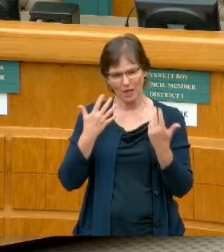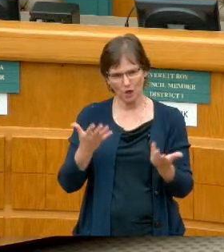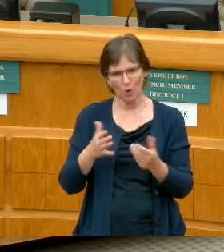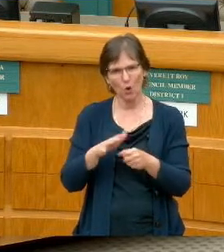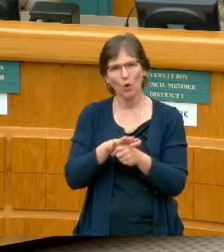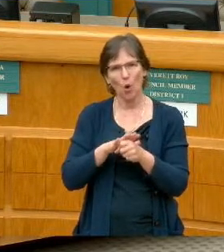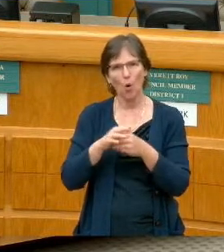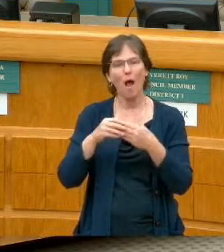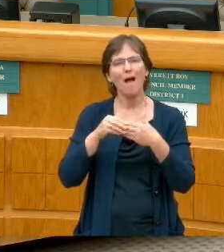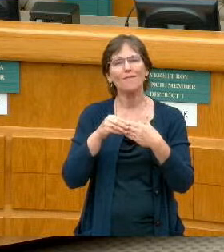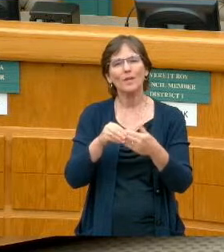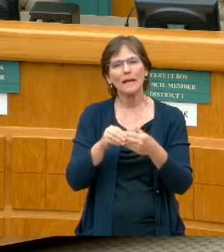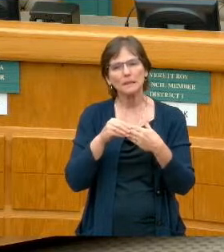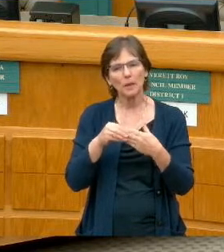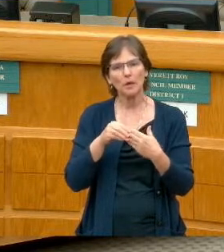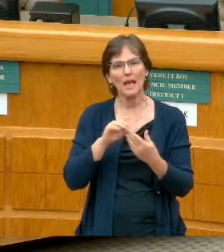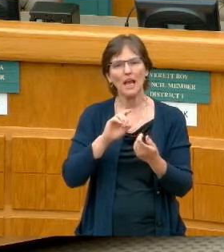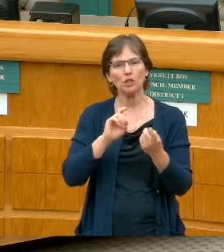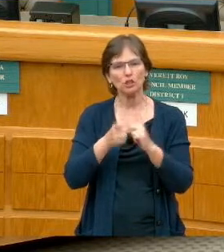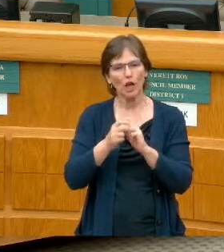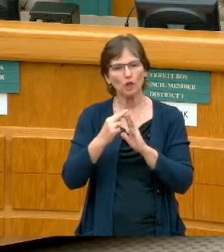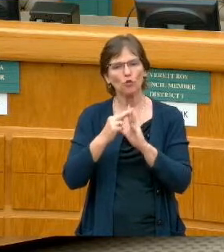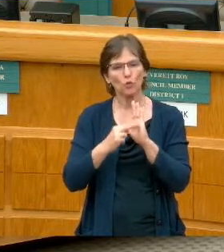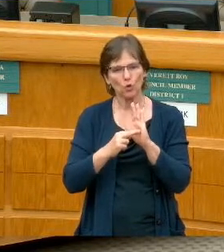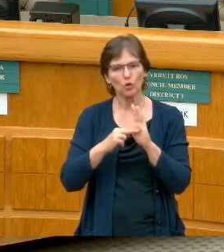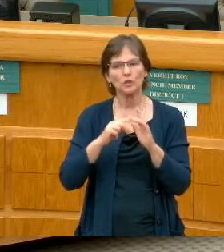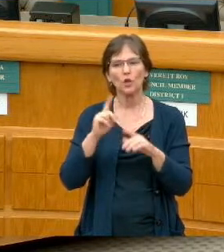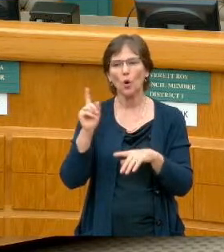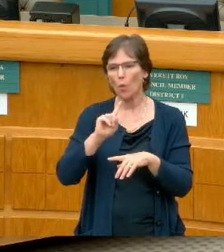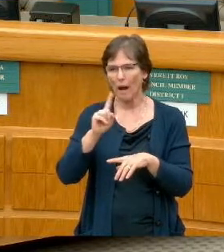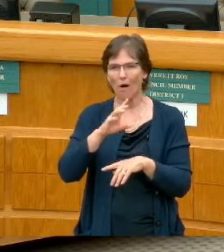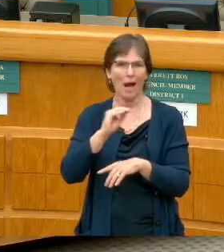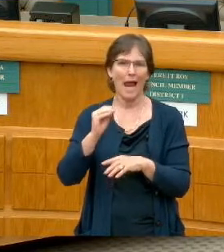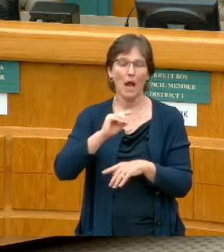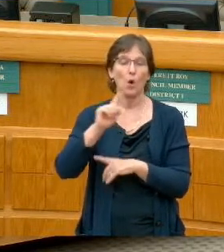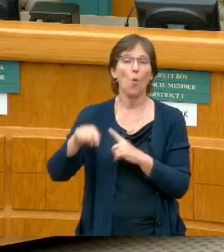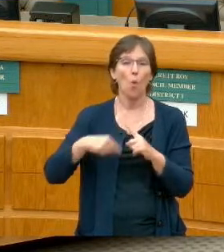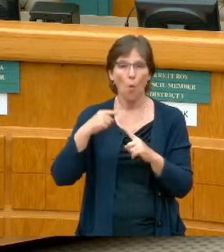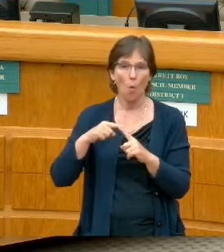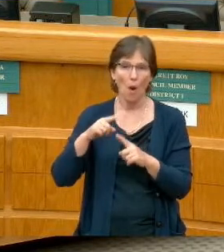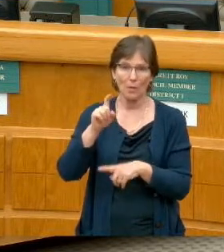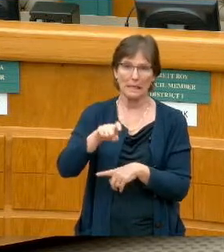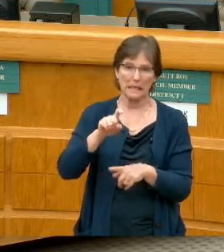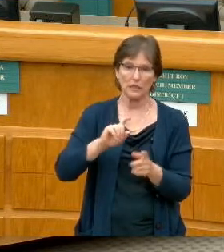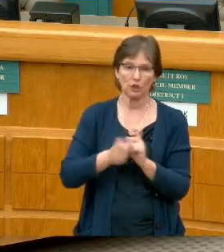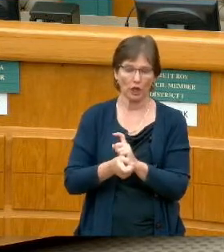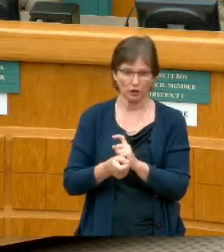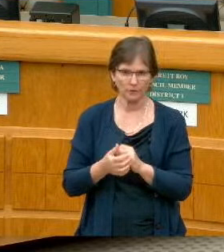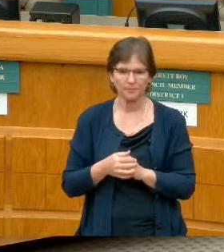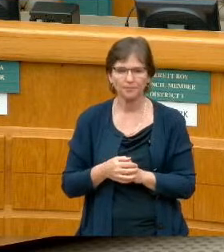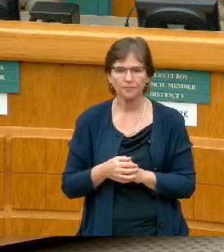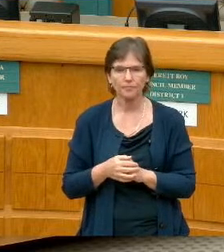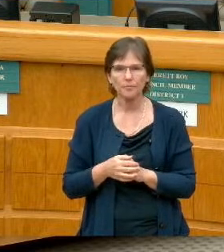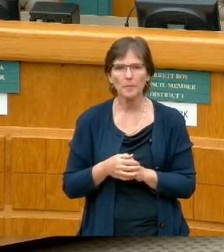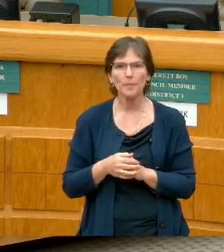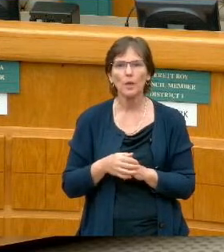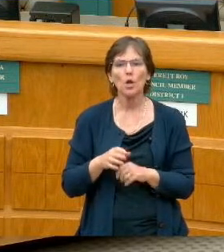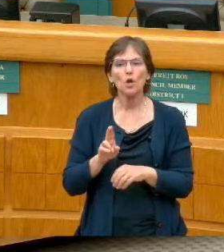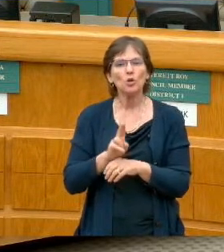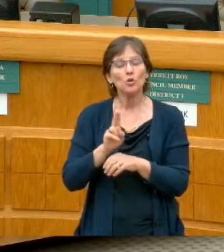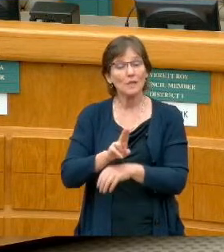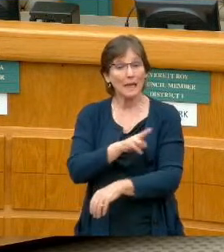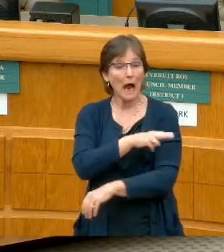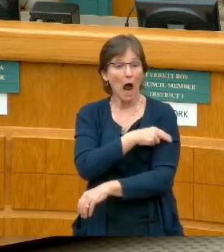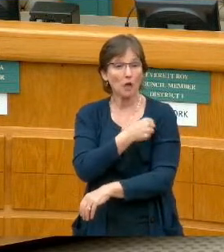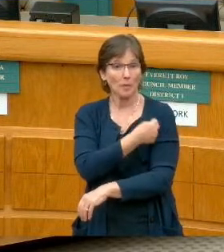if the data supports it. These are important to recognize. The use of hospitalization is so smart as a